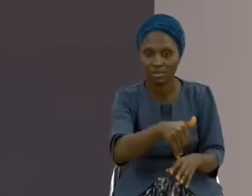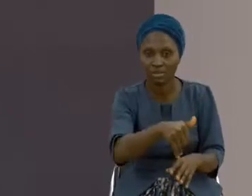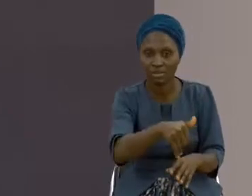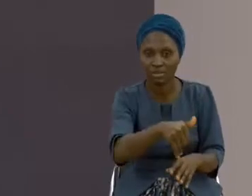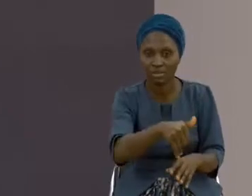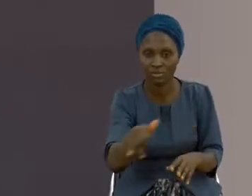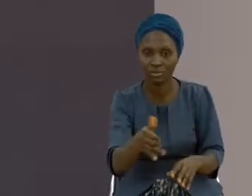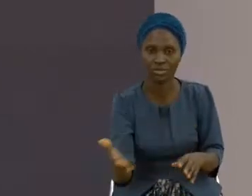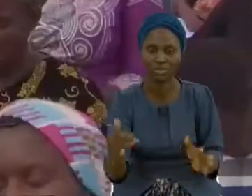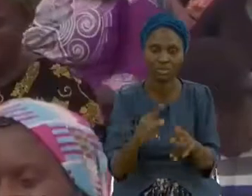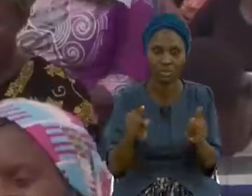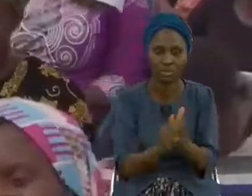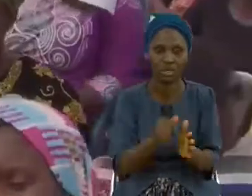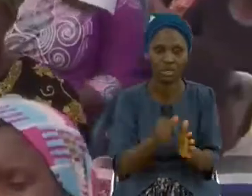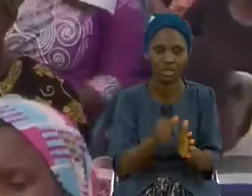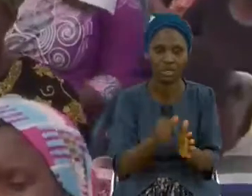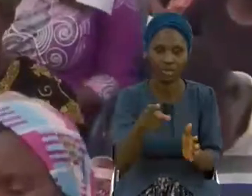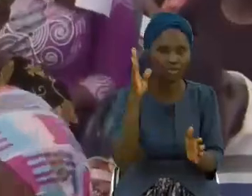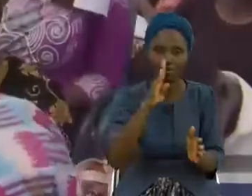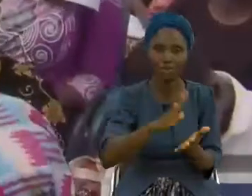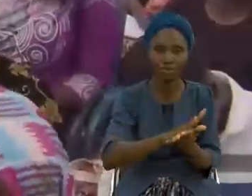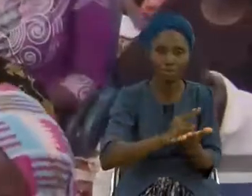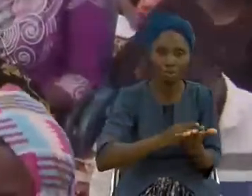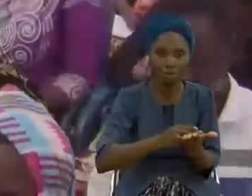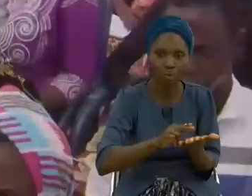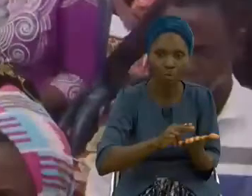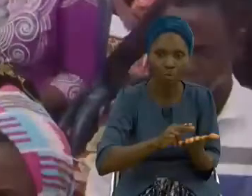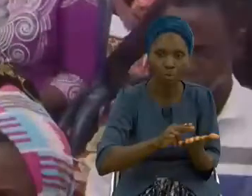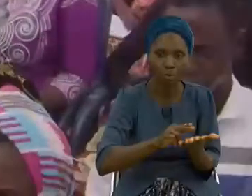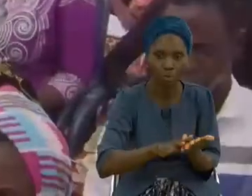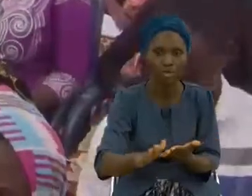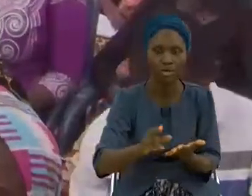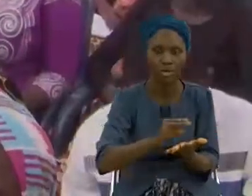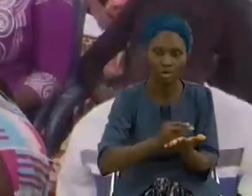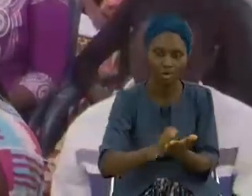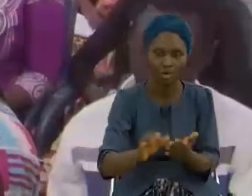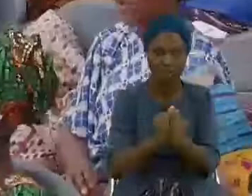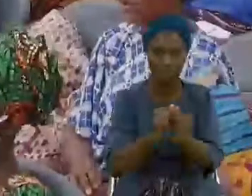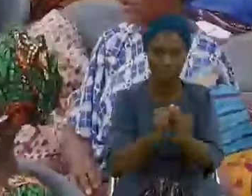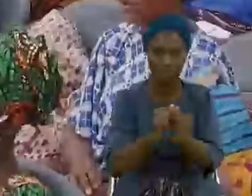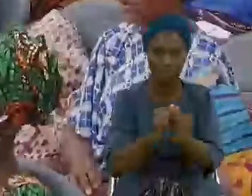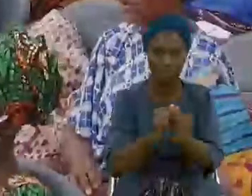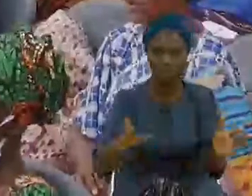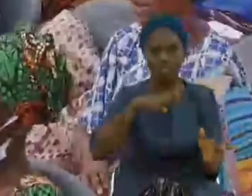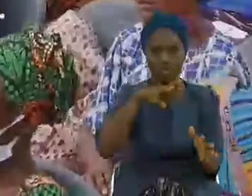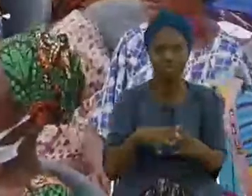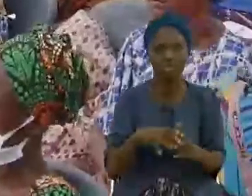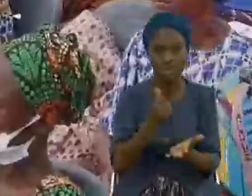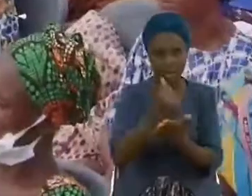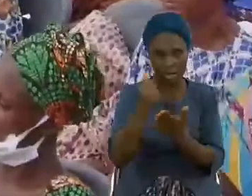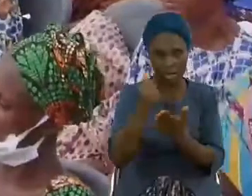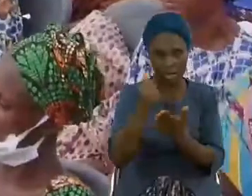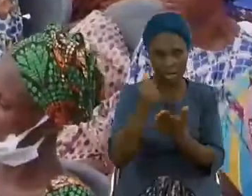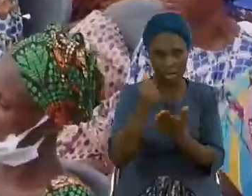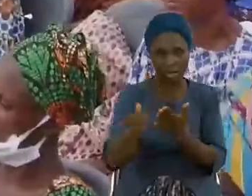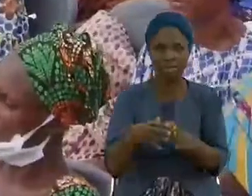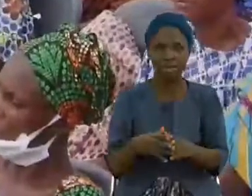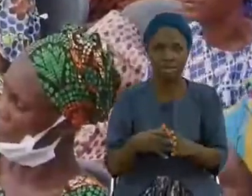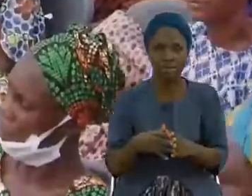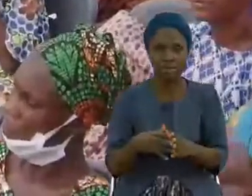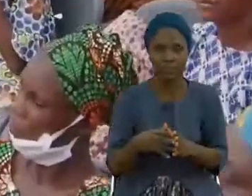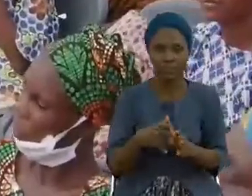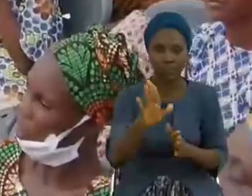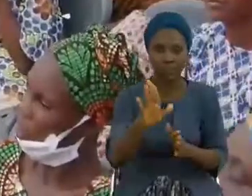blemish amen your life holy and without blemish your family